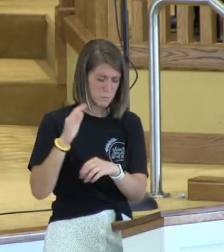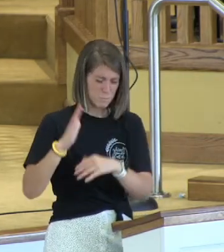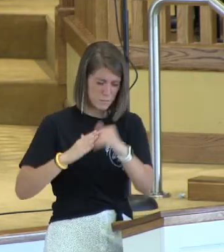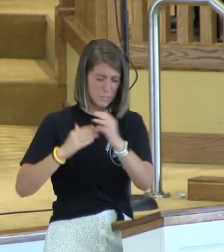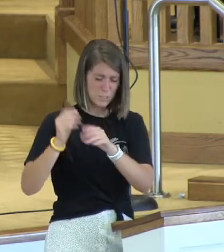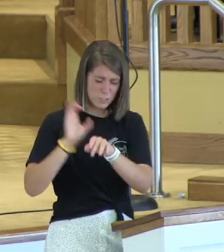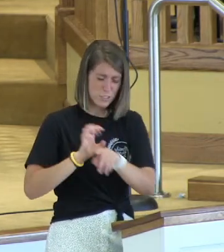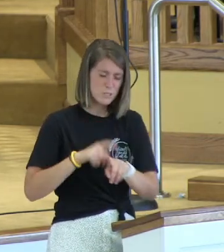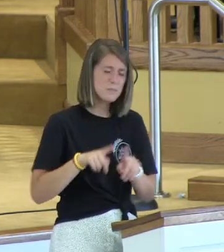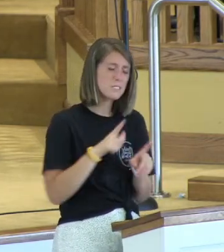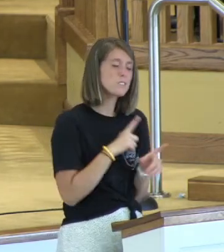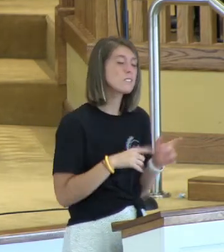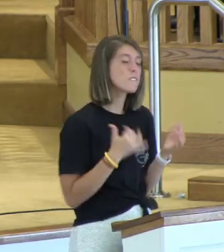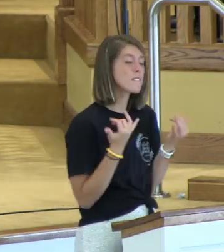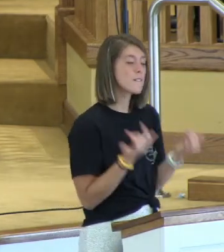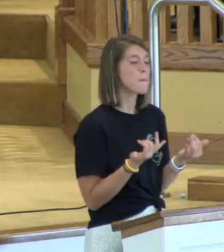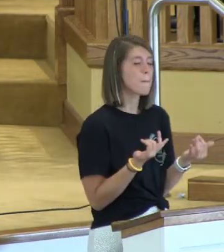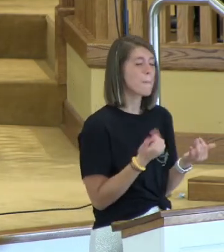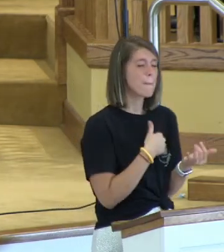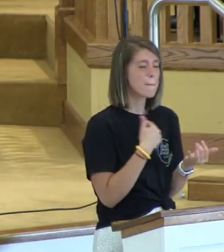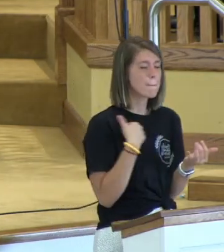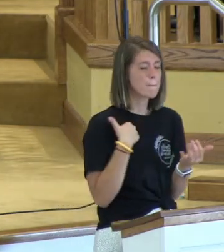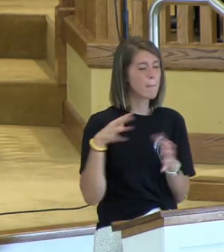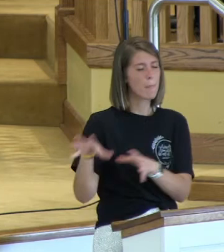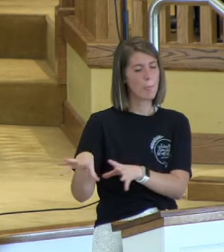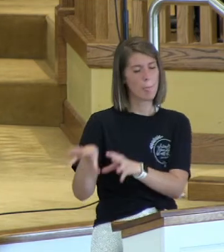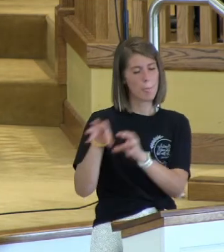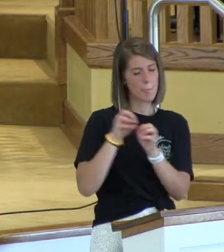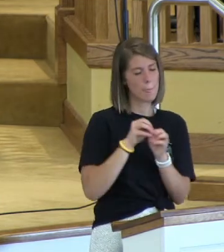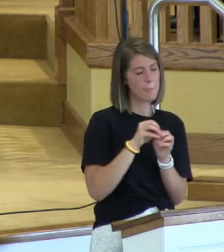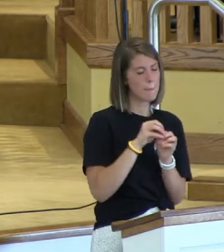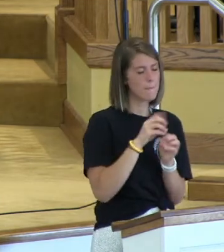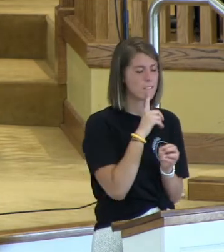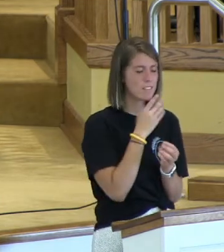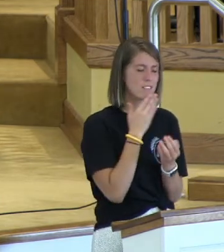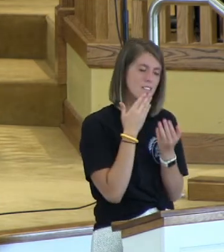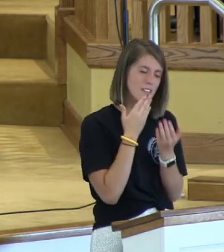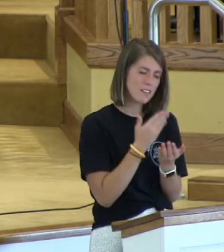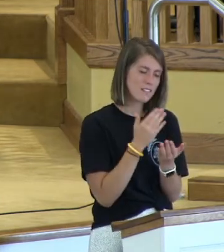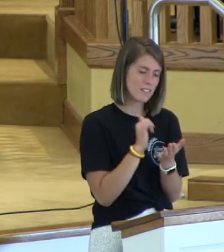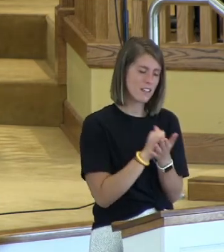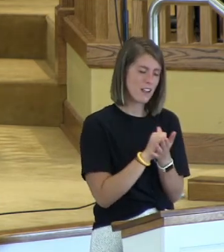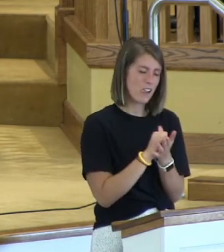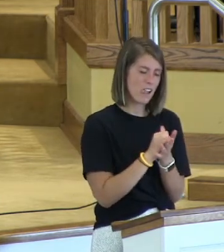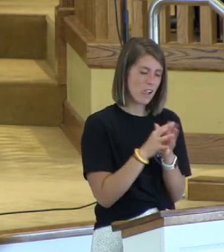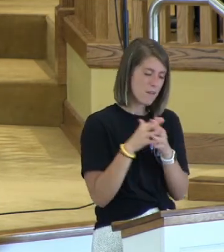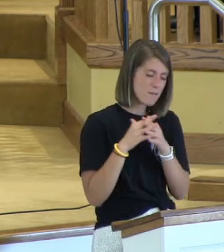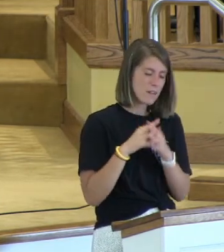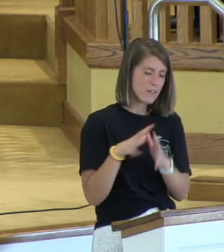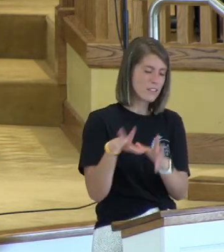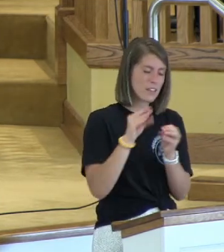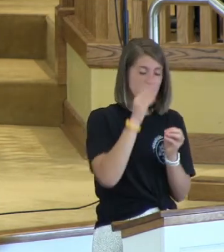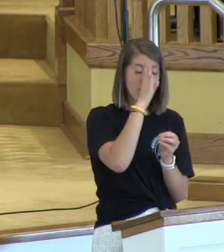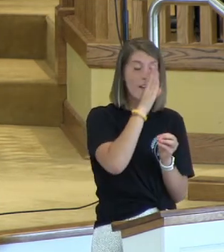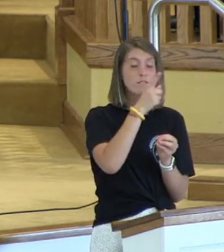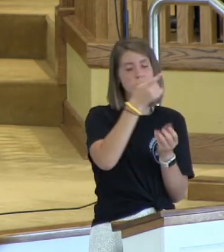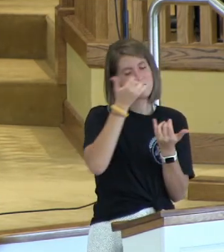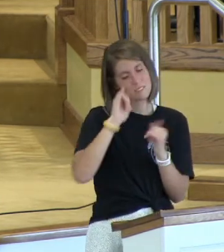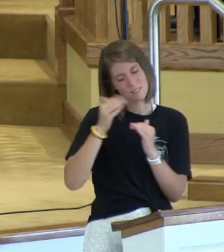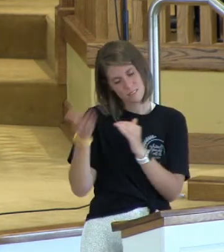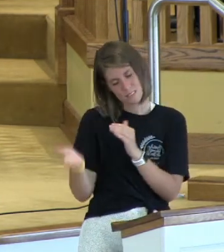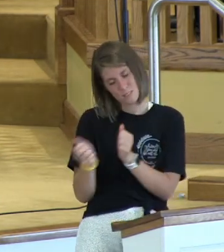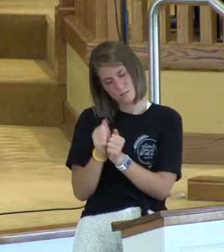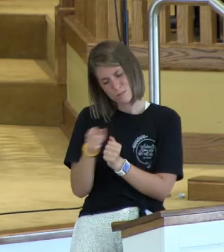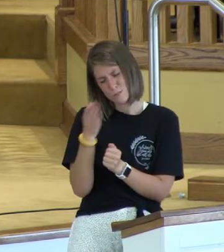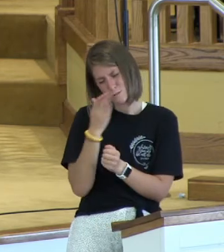But Lord, now we're gone, and thankfully, Lord, even as America left, God, you're still there with those precious